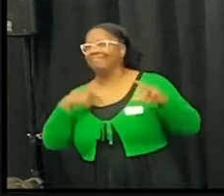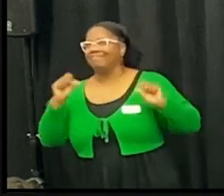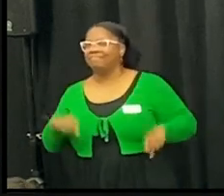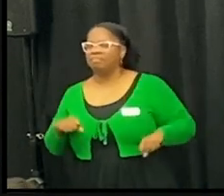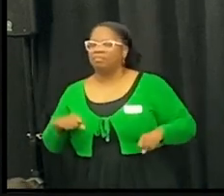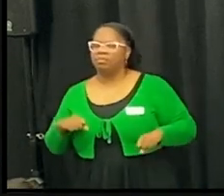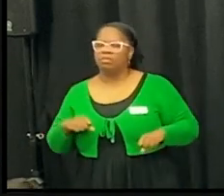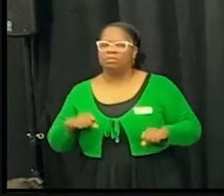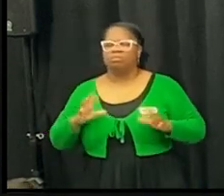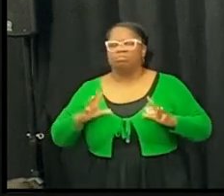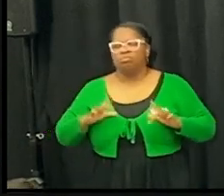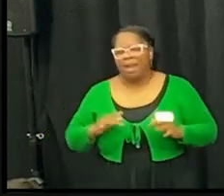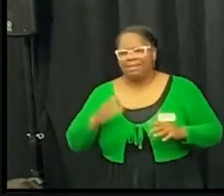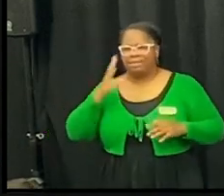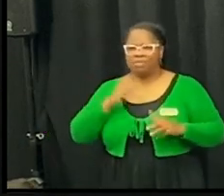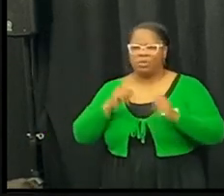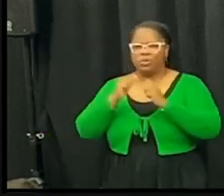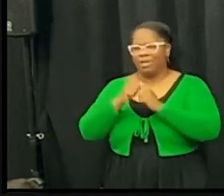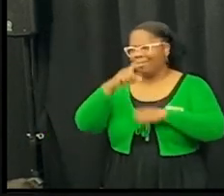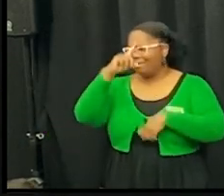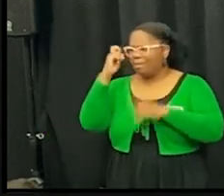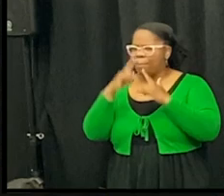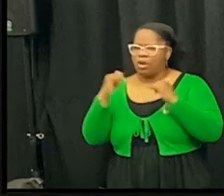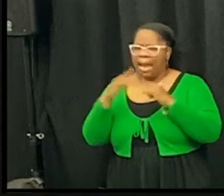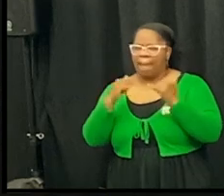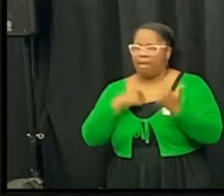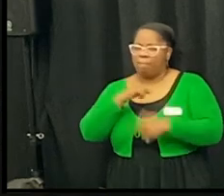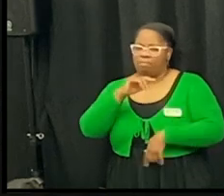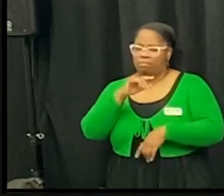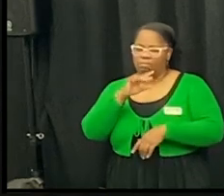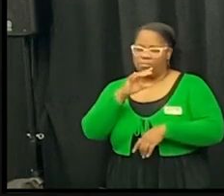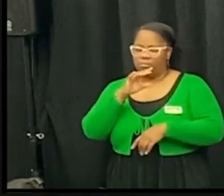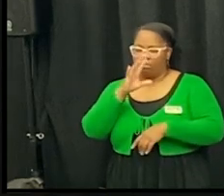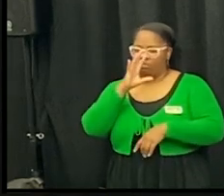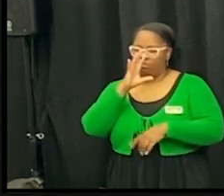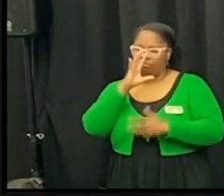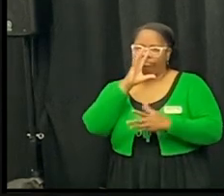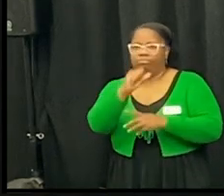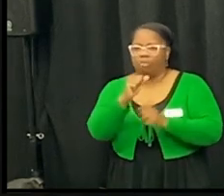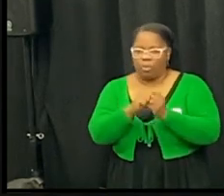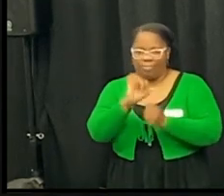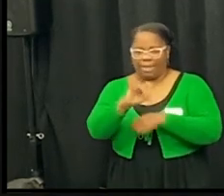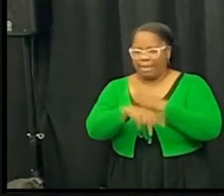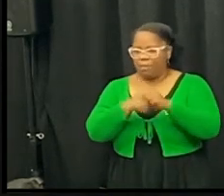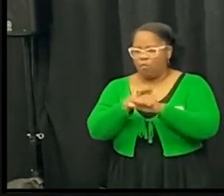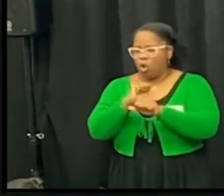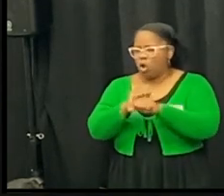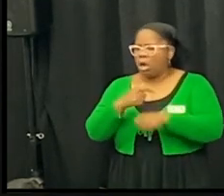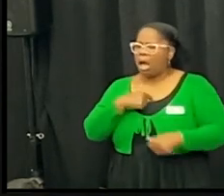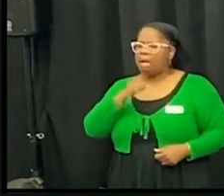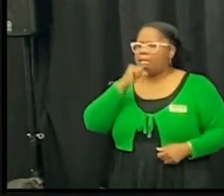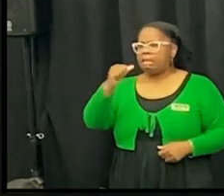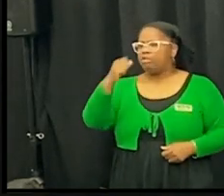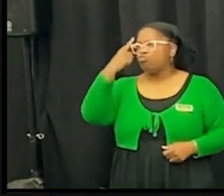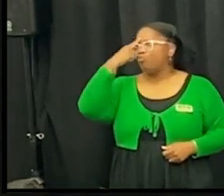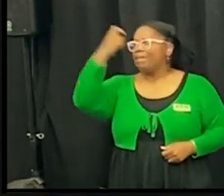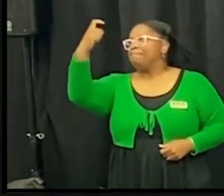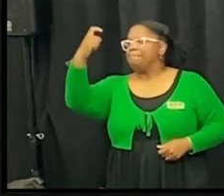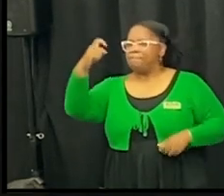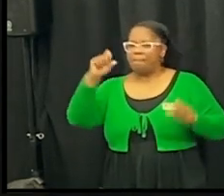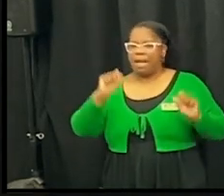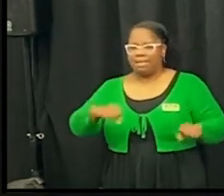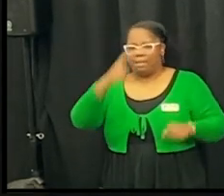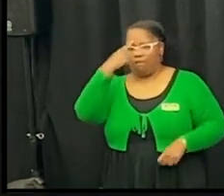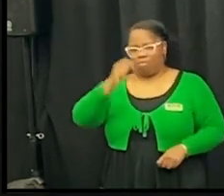great experience here and I'll just be a fan of this work. And I just didn't really, you know, even dream up the possibility